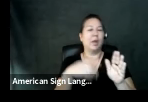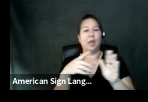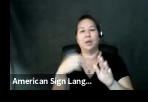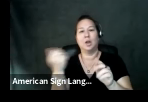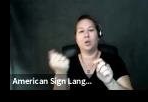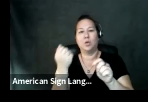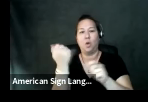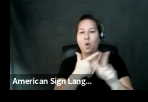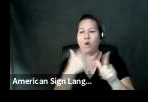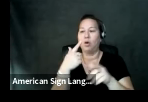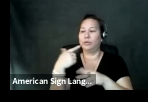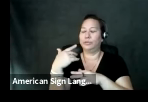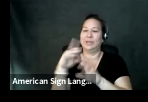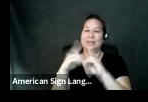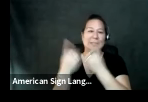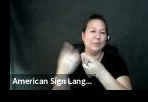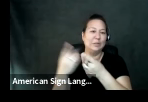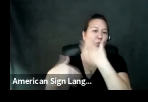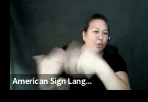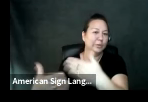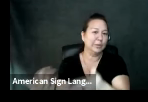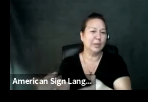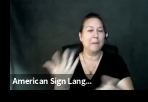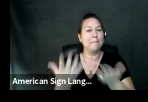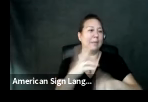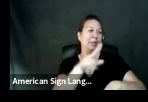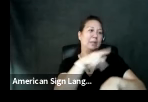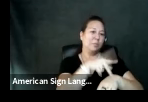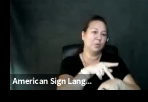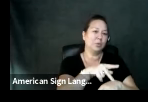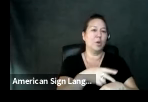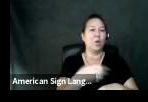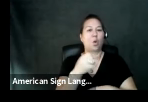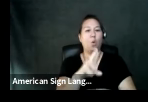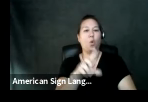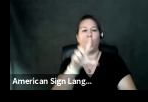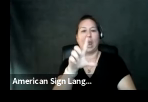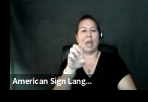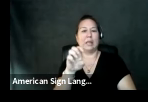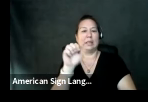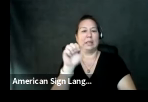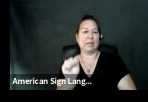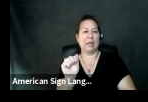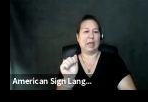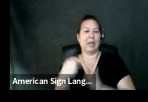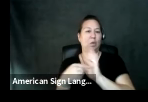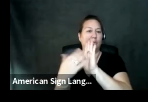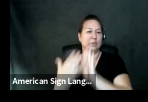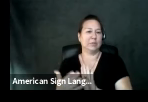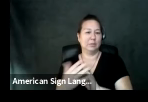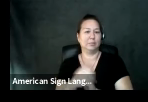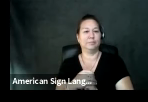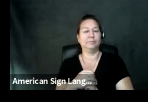be a principal, another LEA representative, or a program specialist. And then